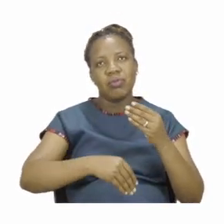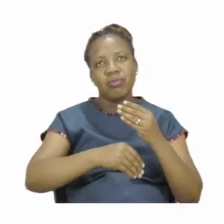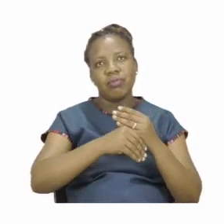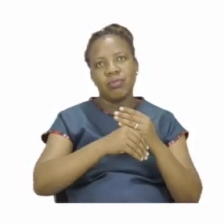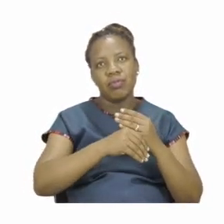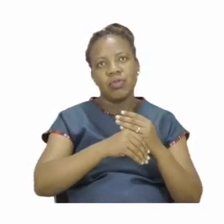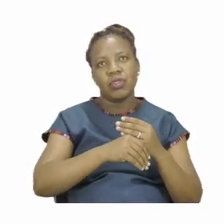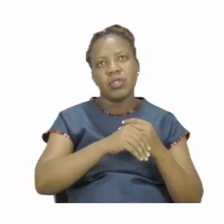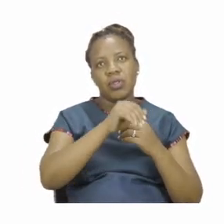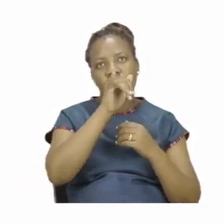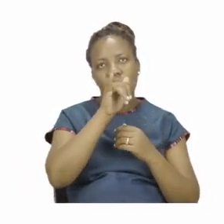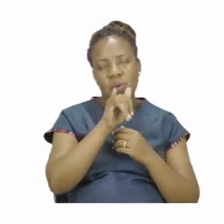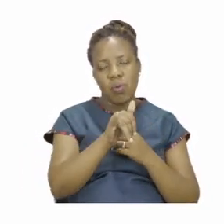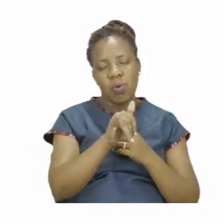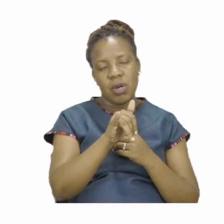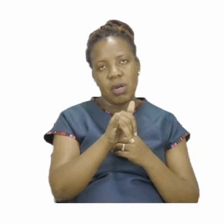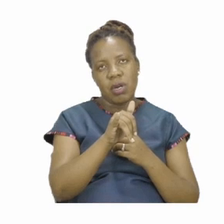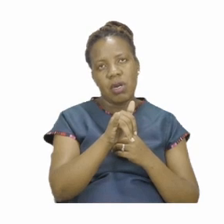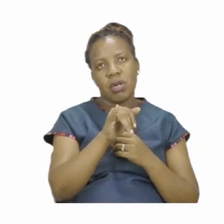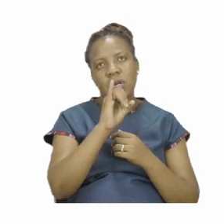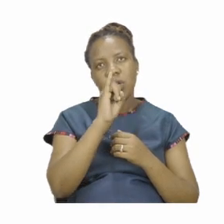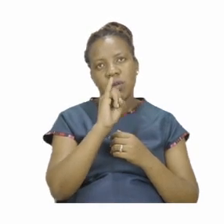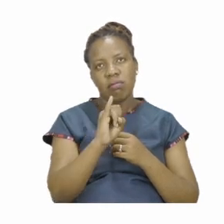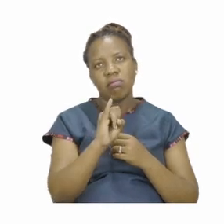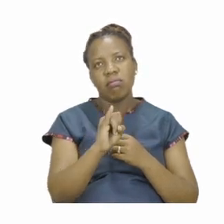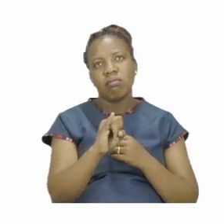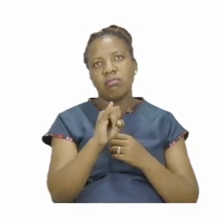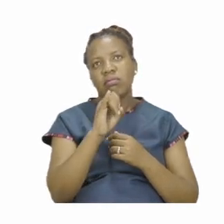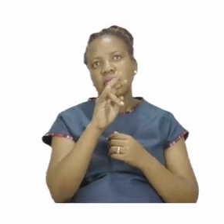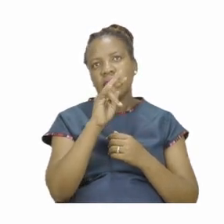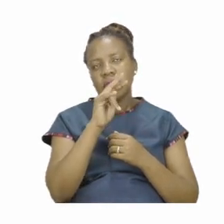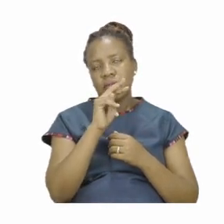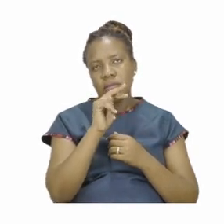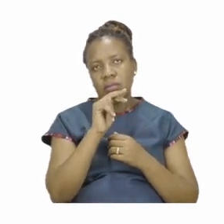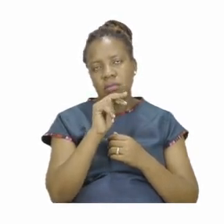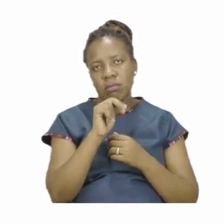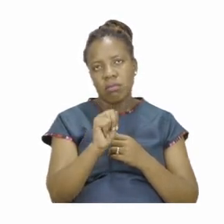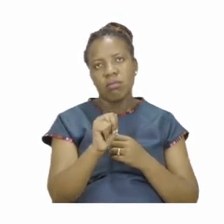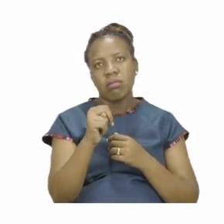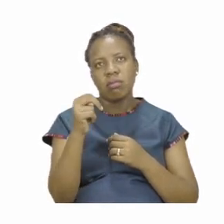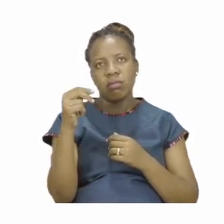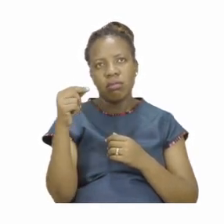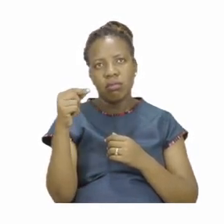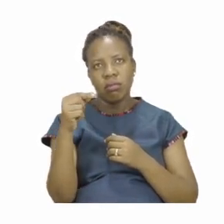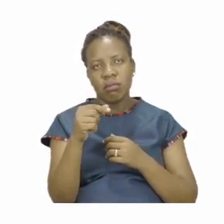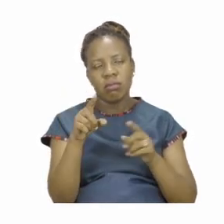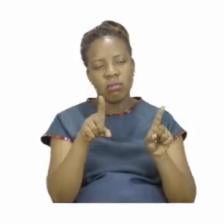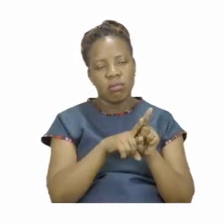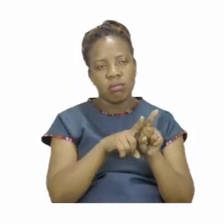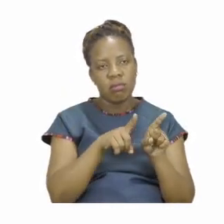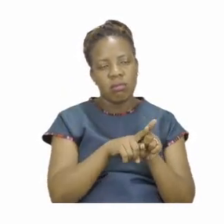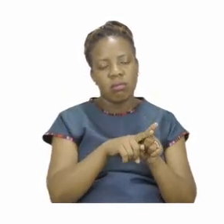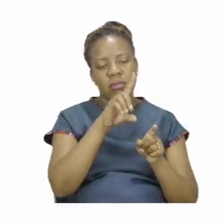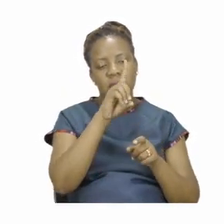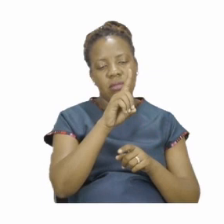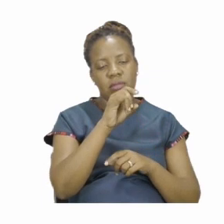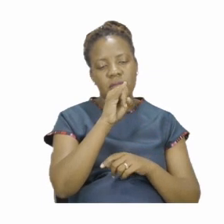for tie. The same way is done. Now, rule number 5